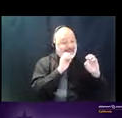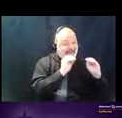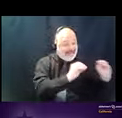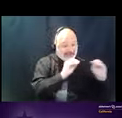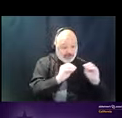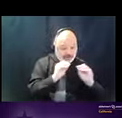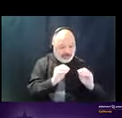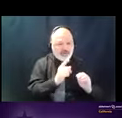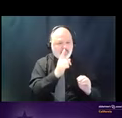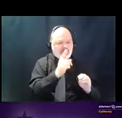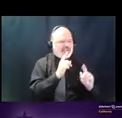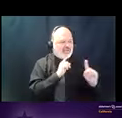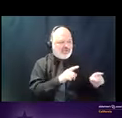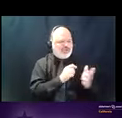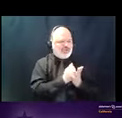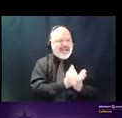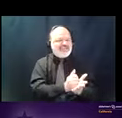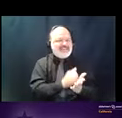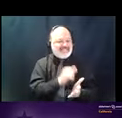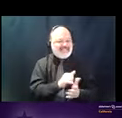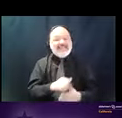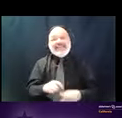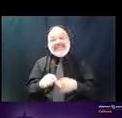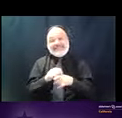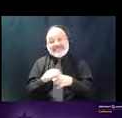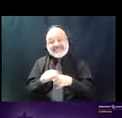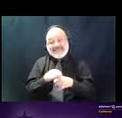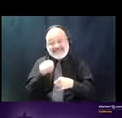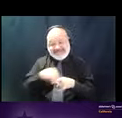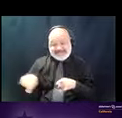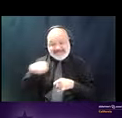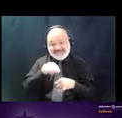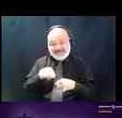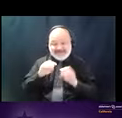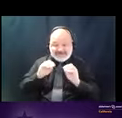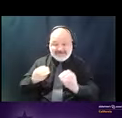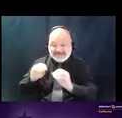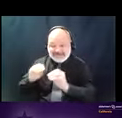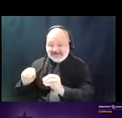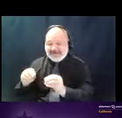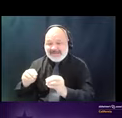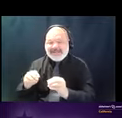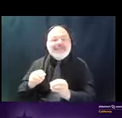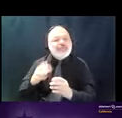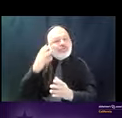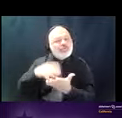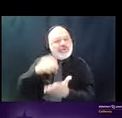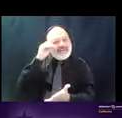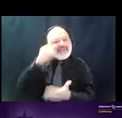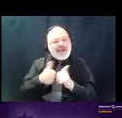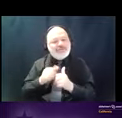solution to address disparities. Training providers to recognize and overcome Implicit bias is another method